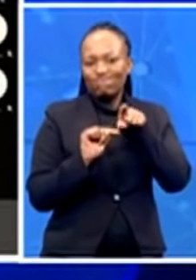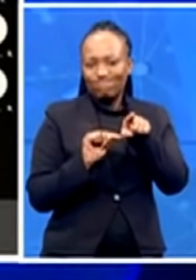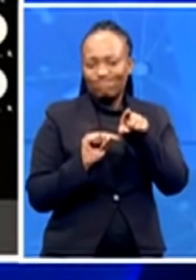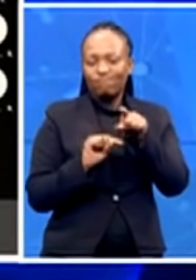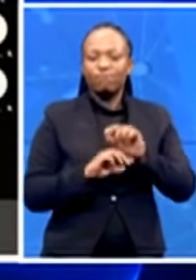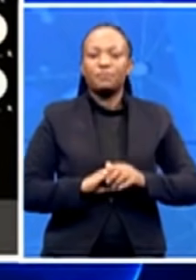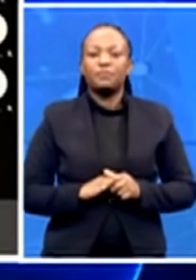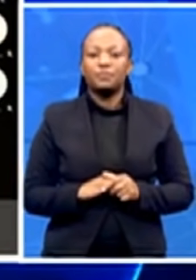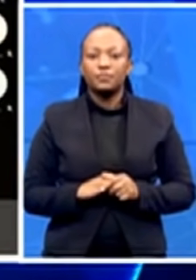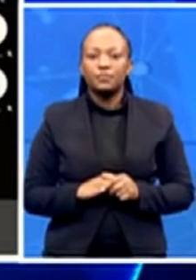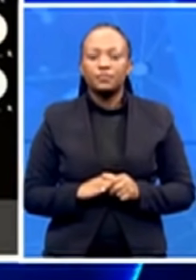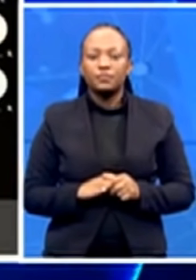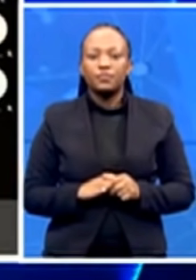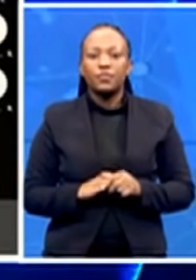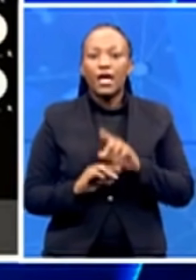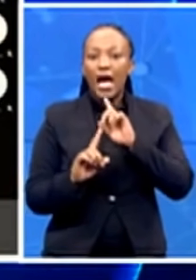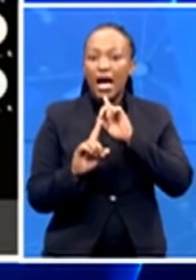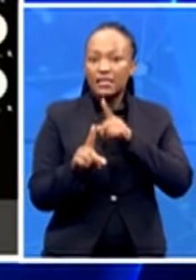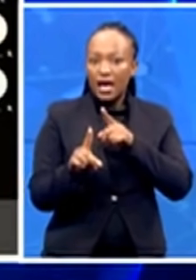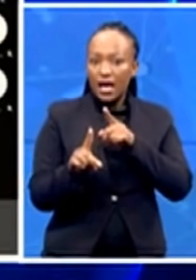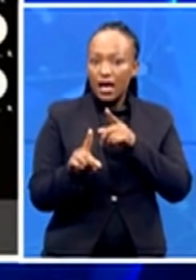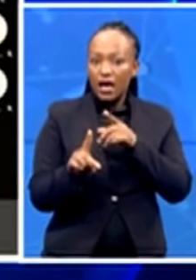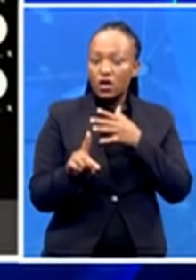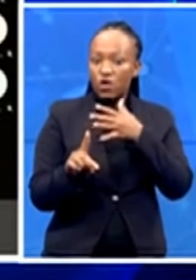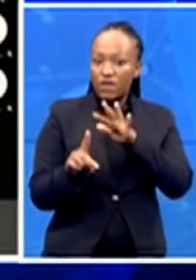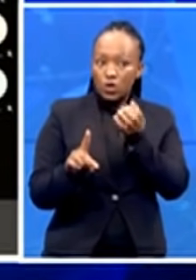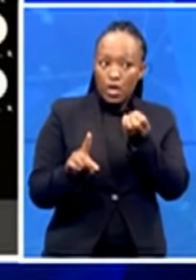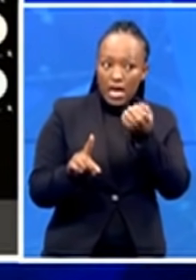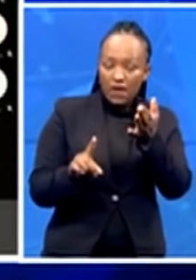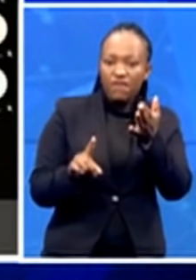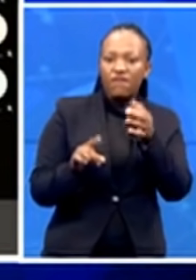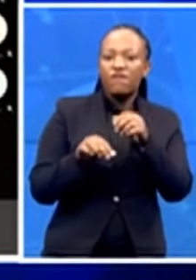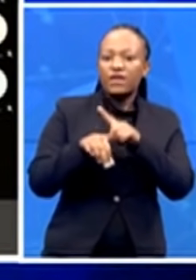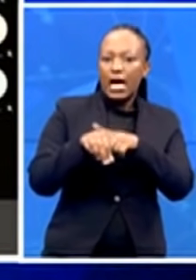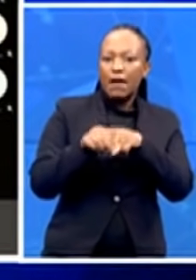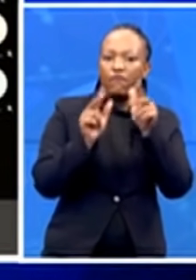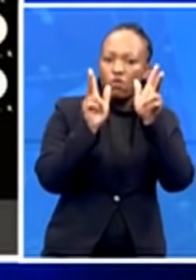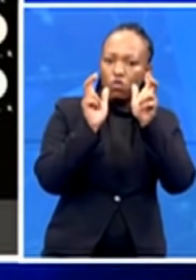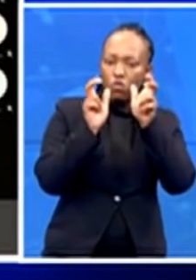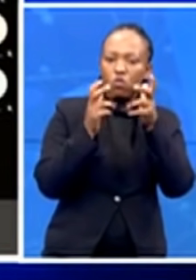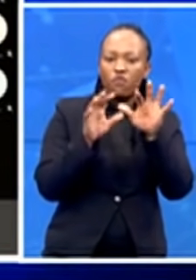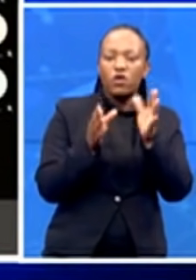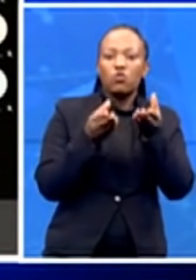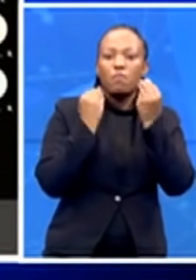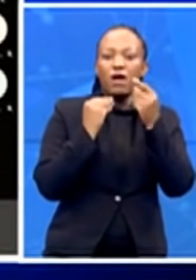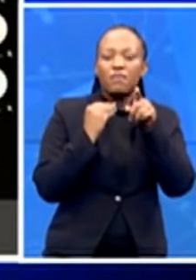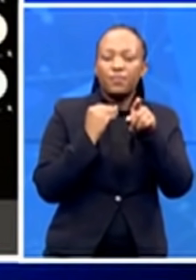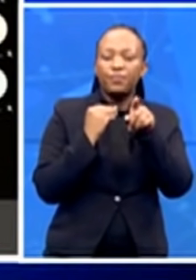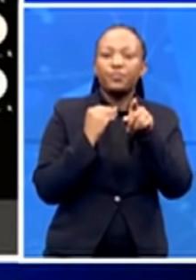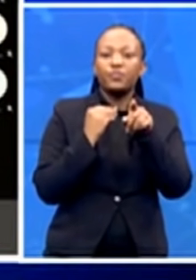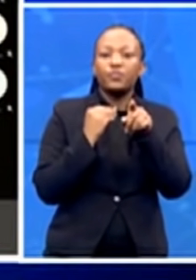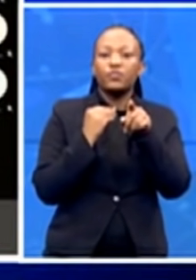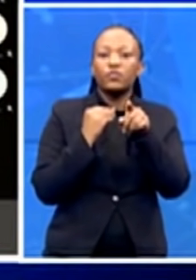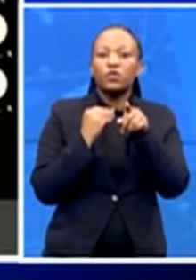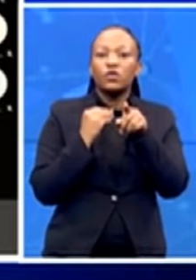was afforded a hearing before the suspension has to be found in the nature of Audi as an aspect of natural justice.